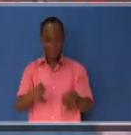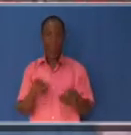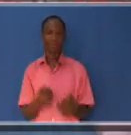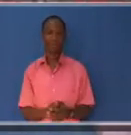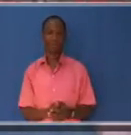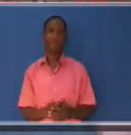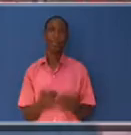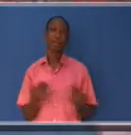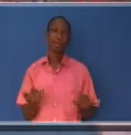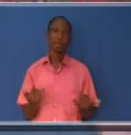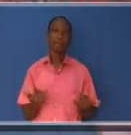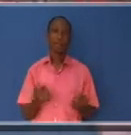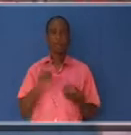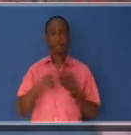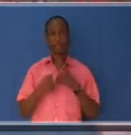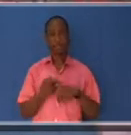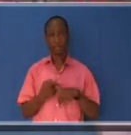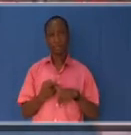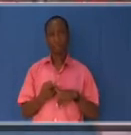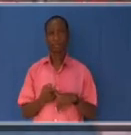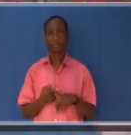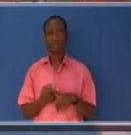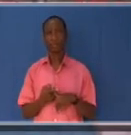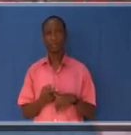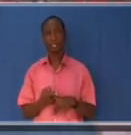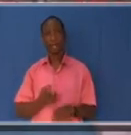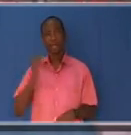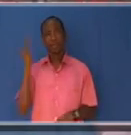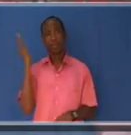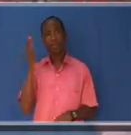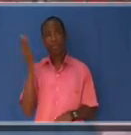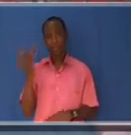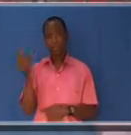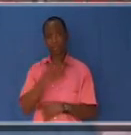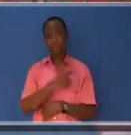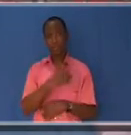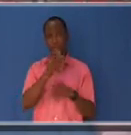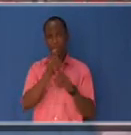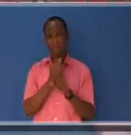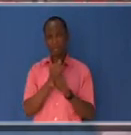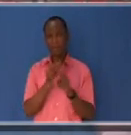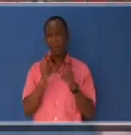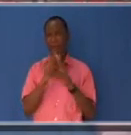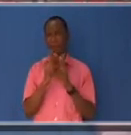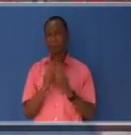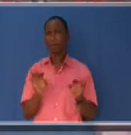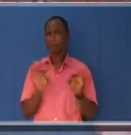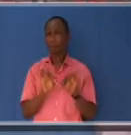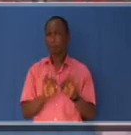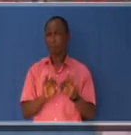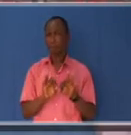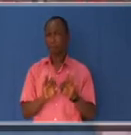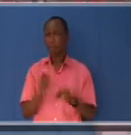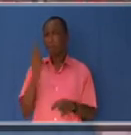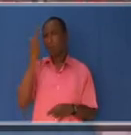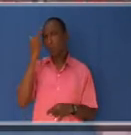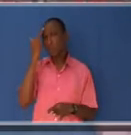na ama ya chiche mu afanfa bebre na emu adisua no so edos yen ru hu ba